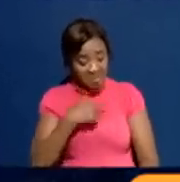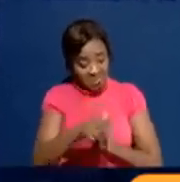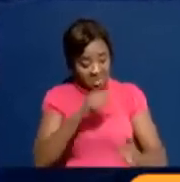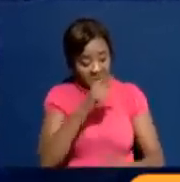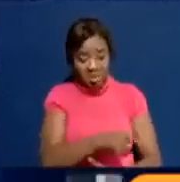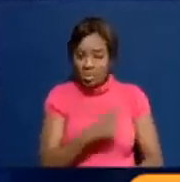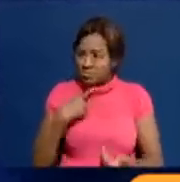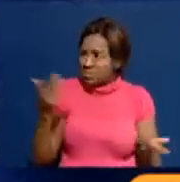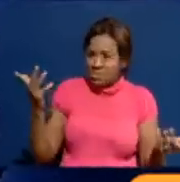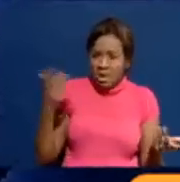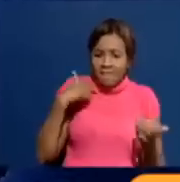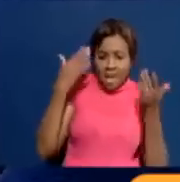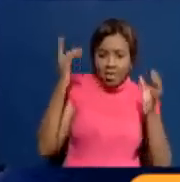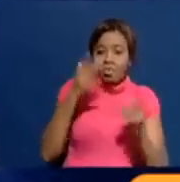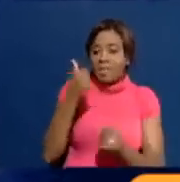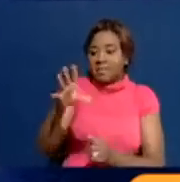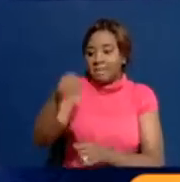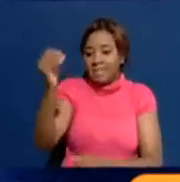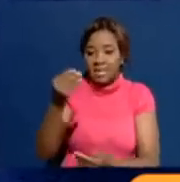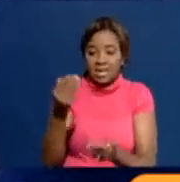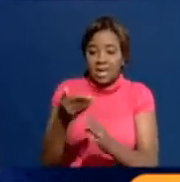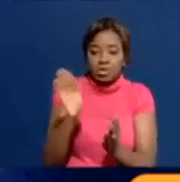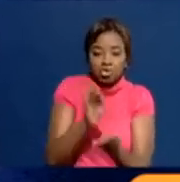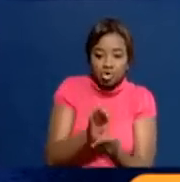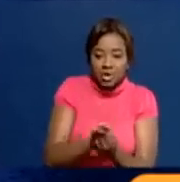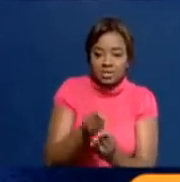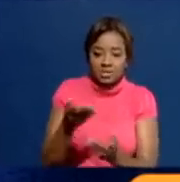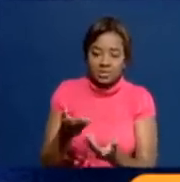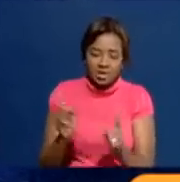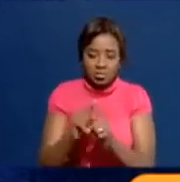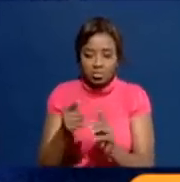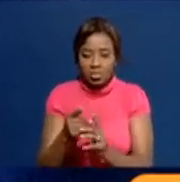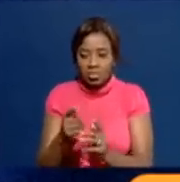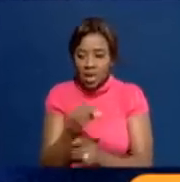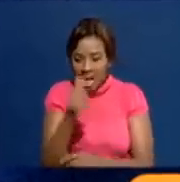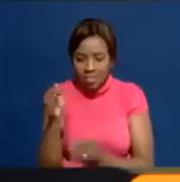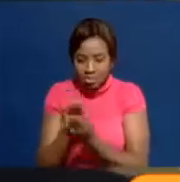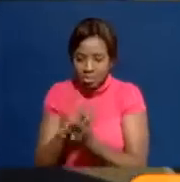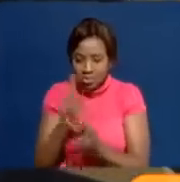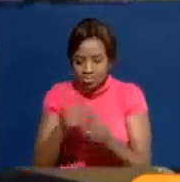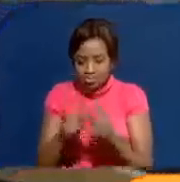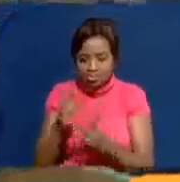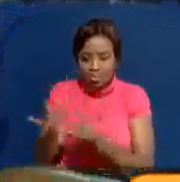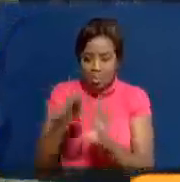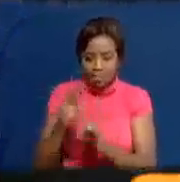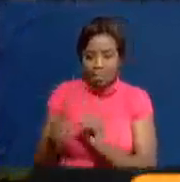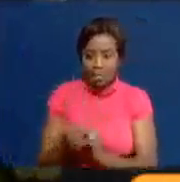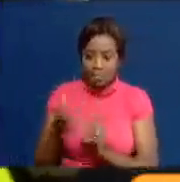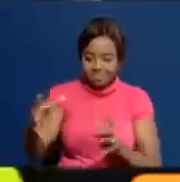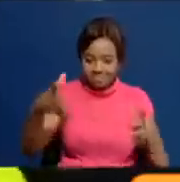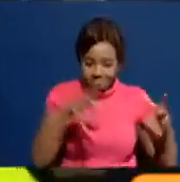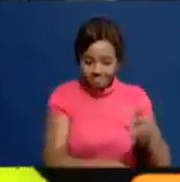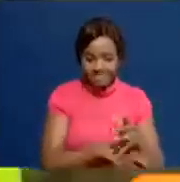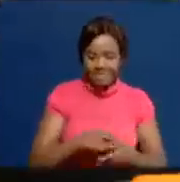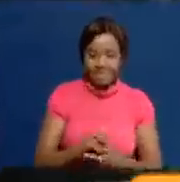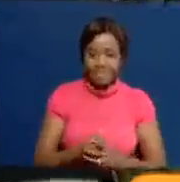vitu kitu nitawaambia chukueni zote mbili. Sasa storage na backup. Wakaipak. Detectives through the Directorate of